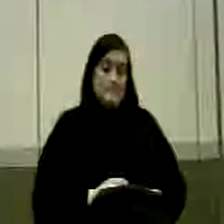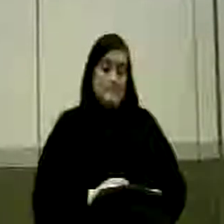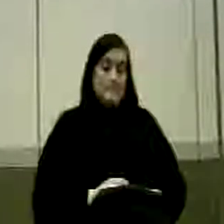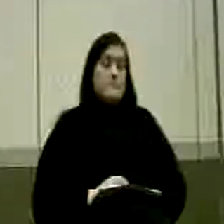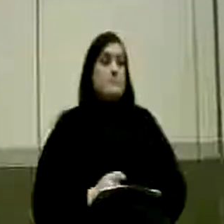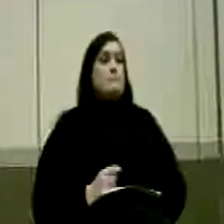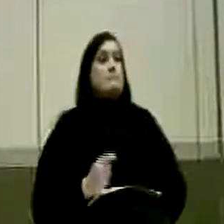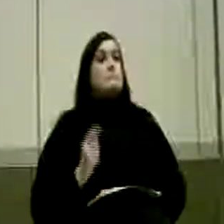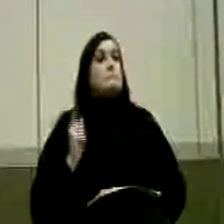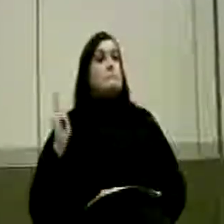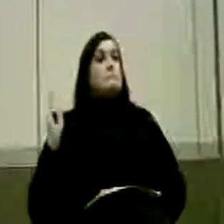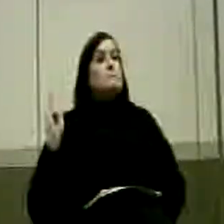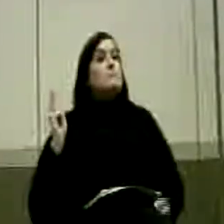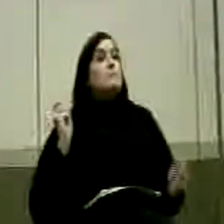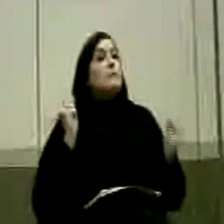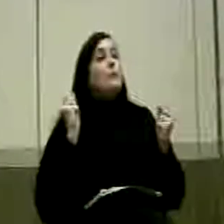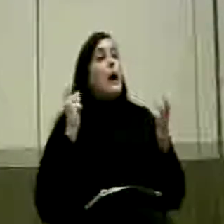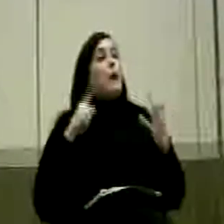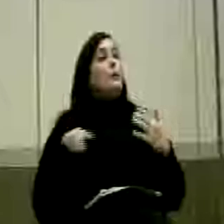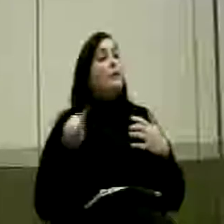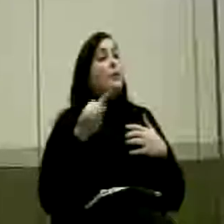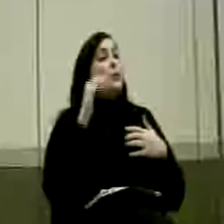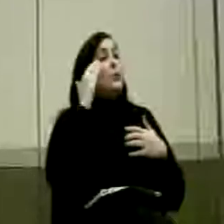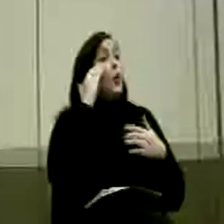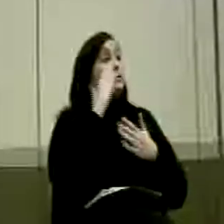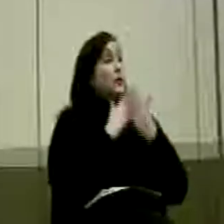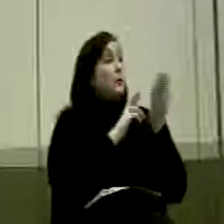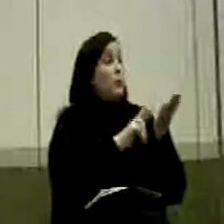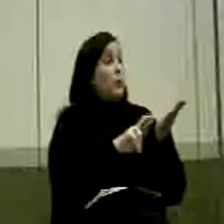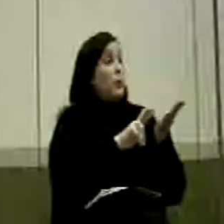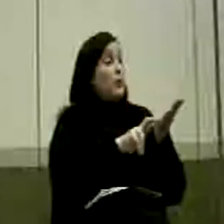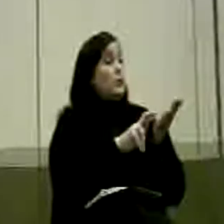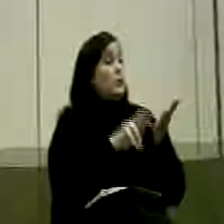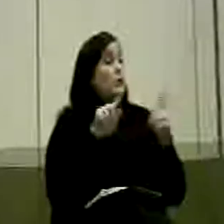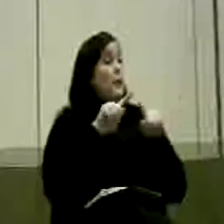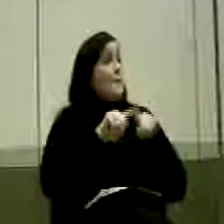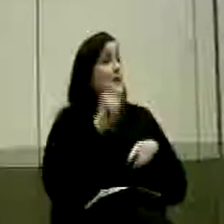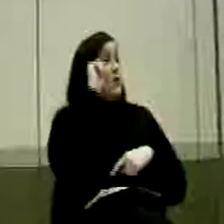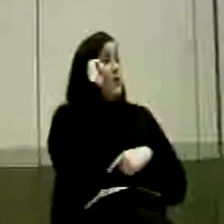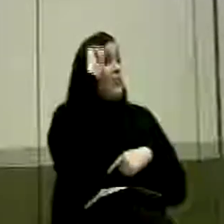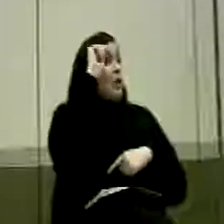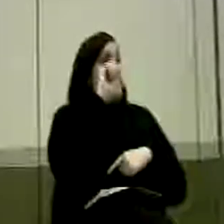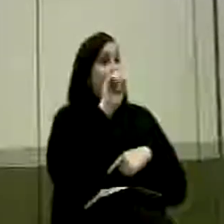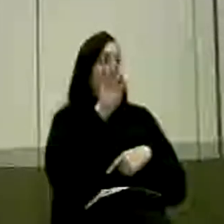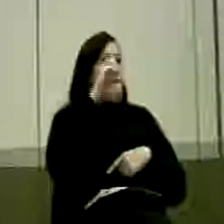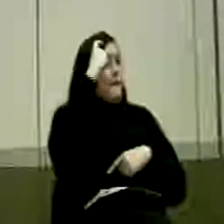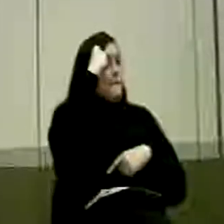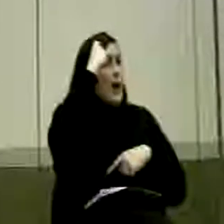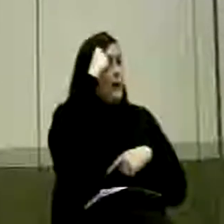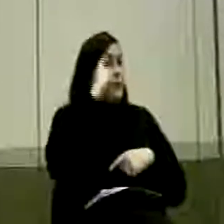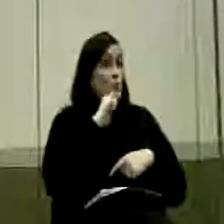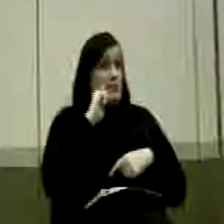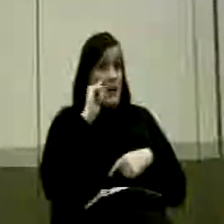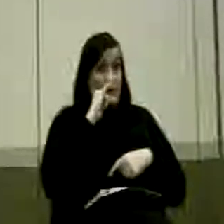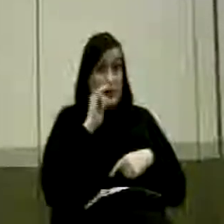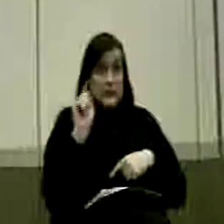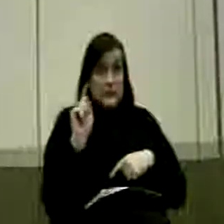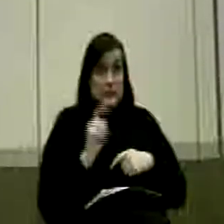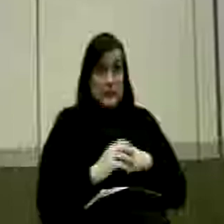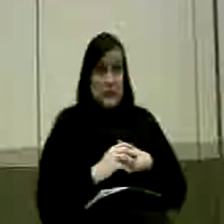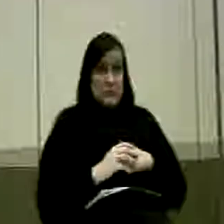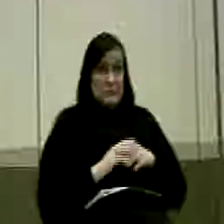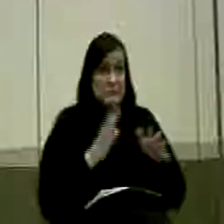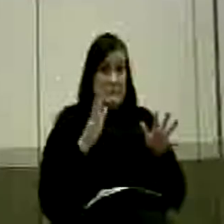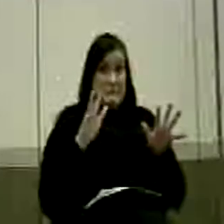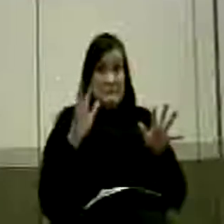So how many of you kind of know some of the research on theory of mind with deaf kids? A